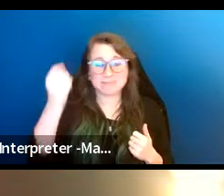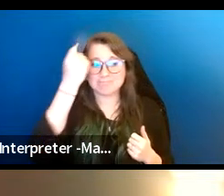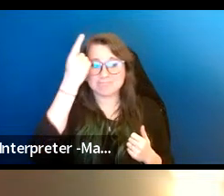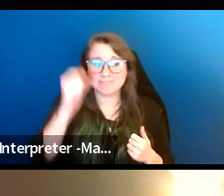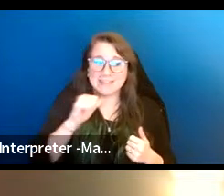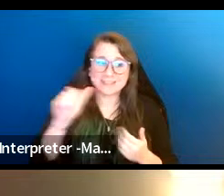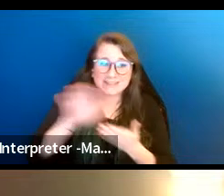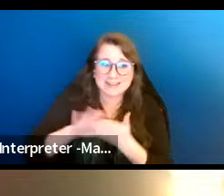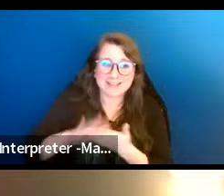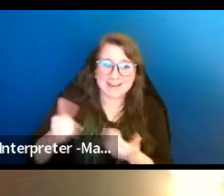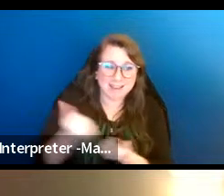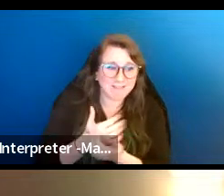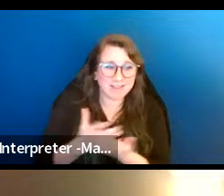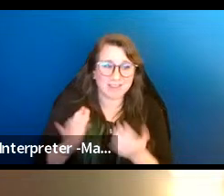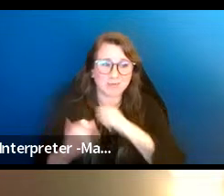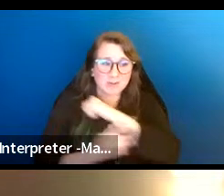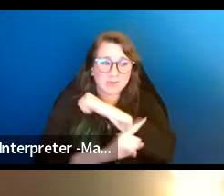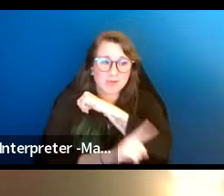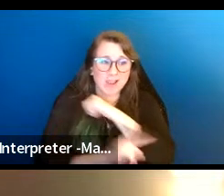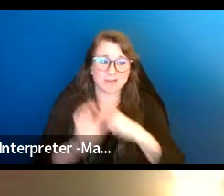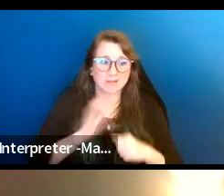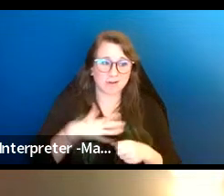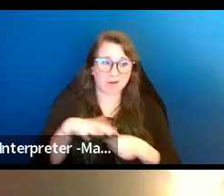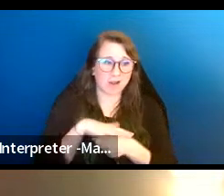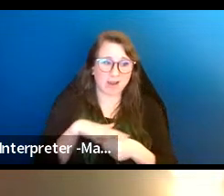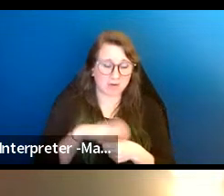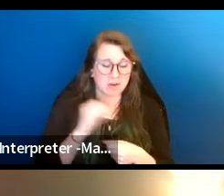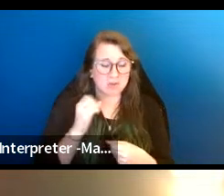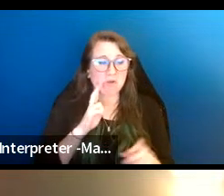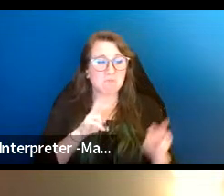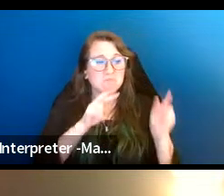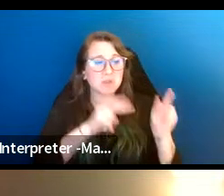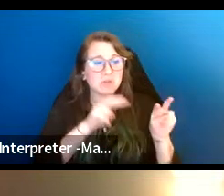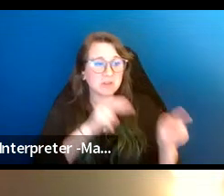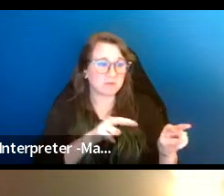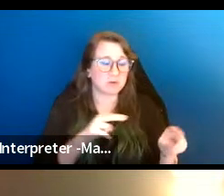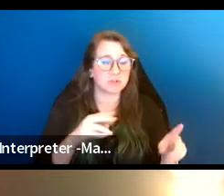when it comes to trash in our neighborhoods. So I'm looking forward to just